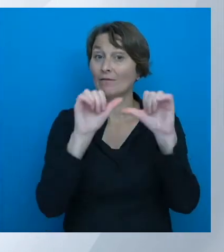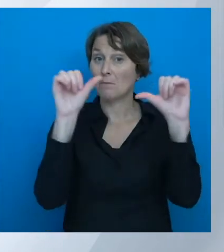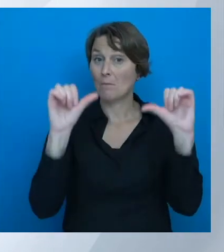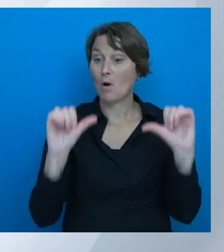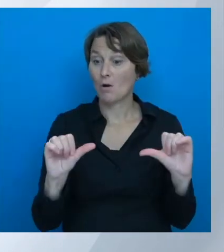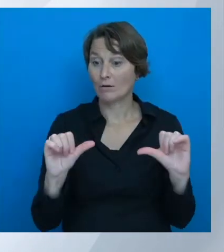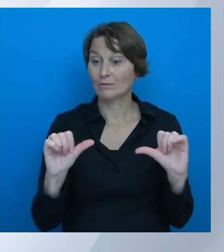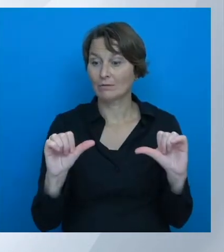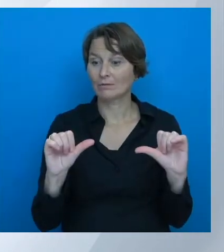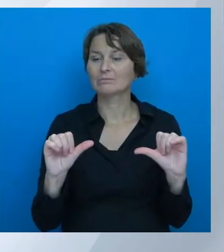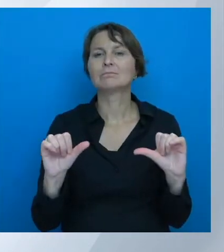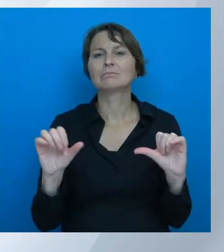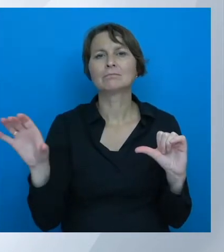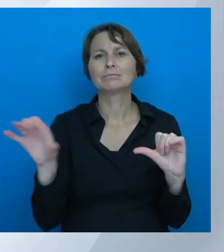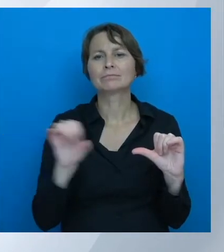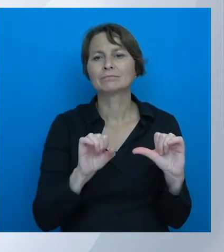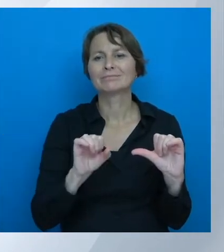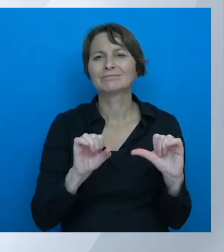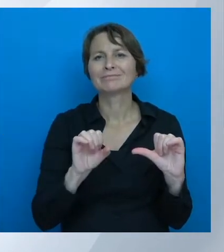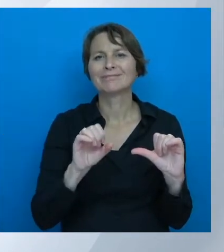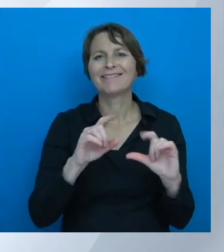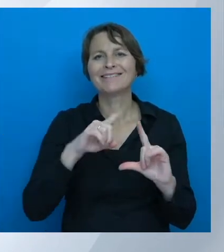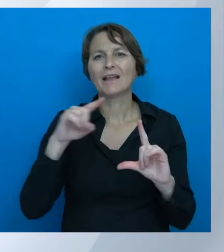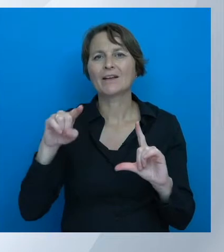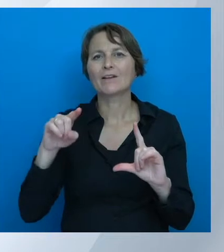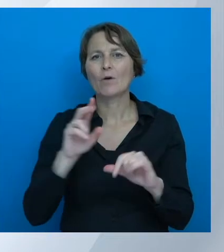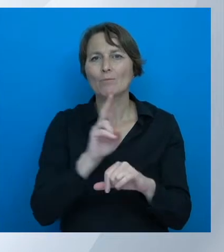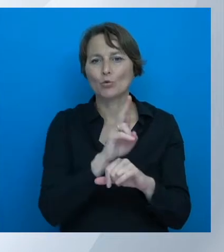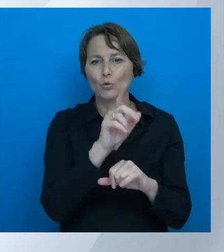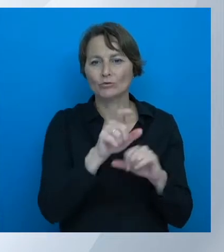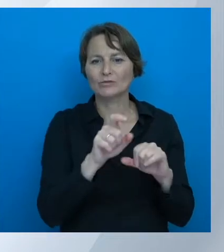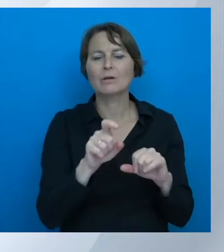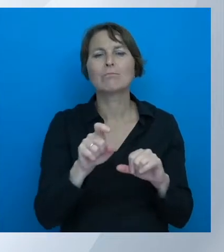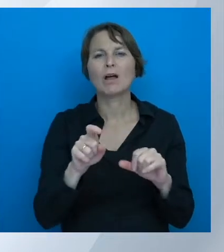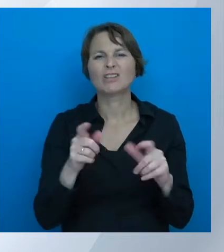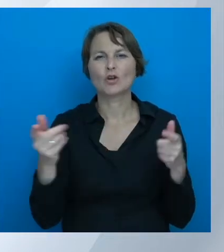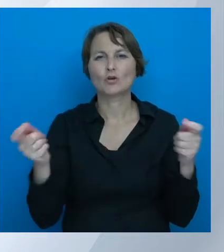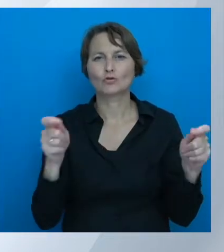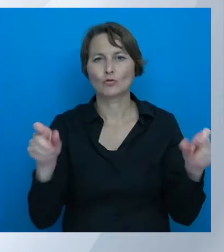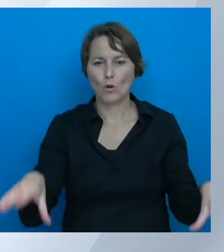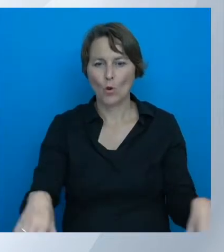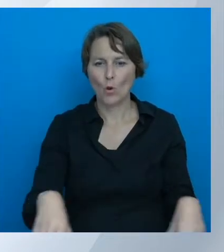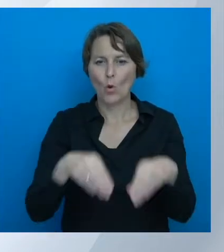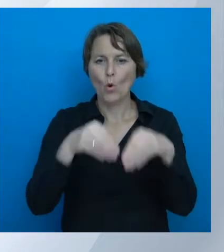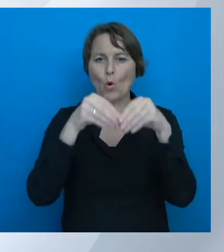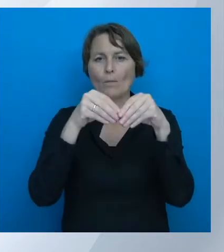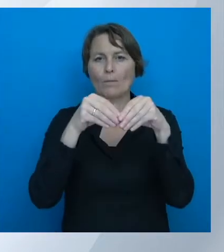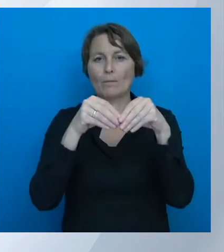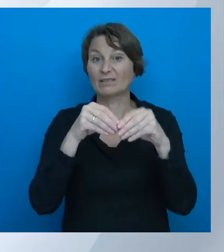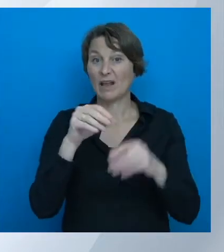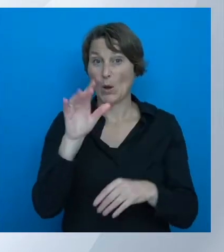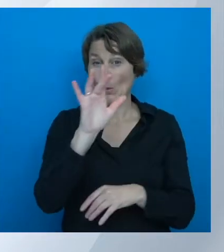users. And then I have the controller that's going to pick it up, which right now is totally empty.